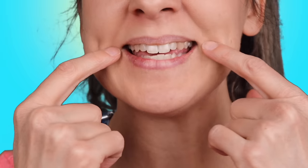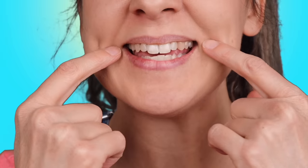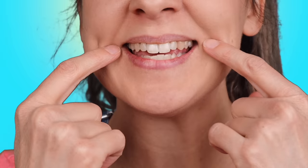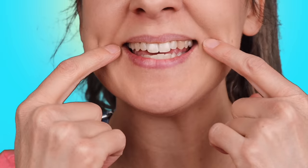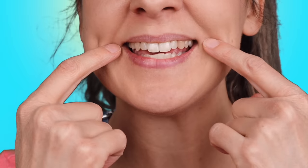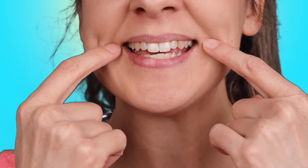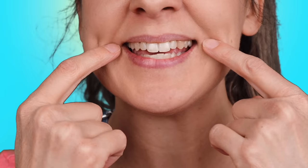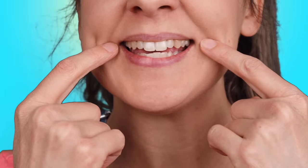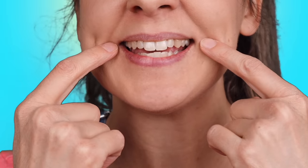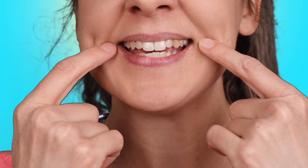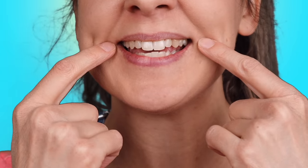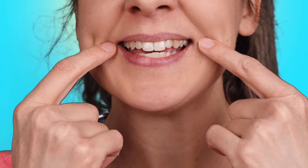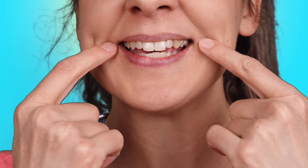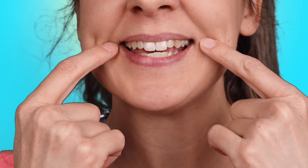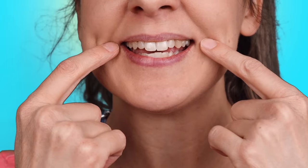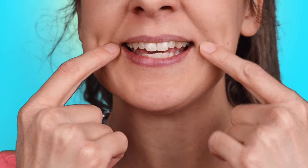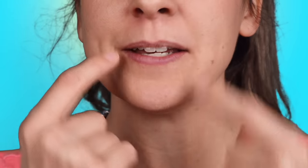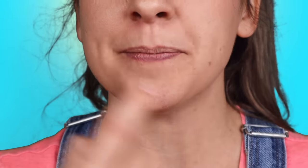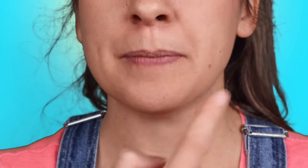Me.